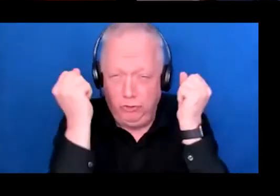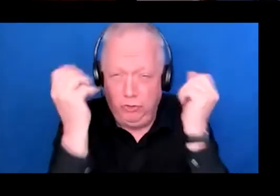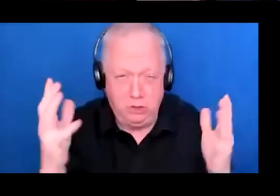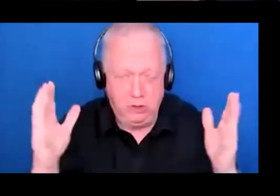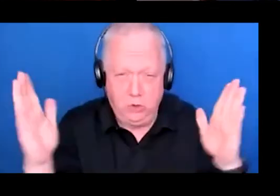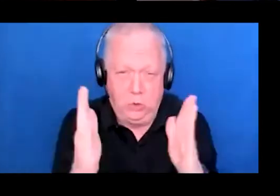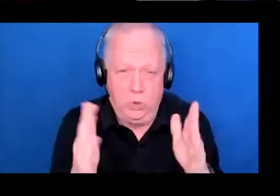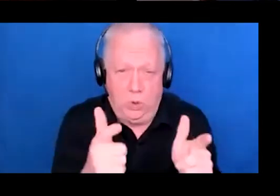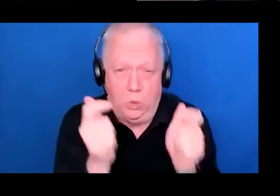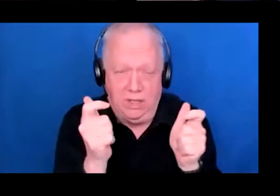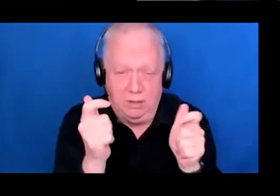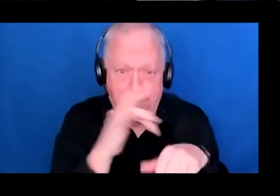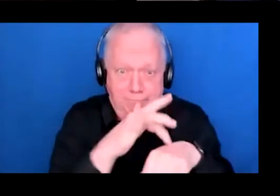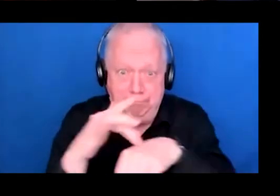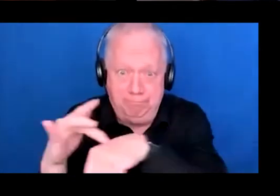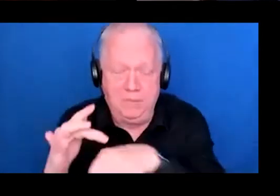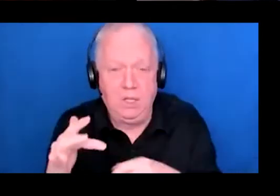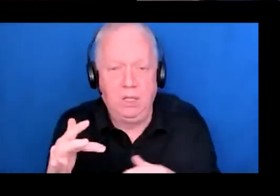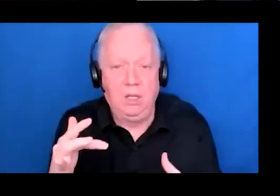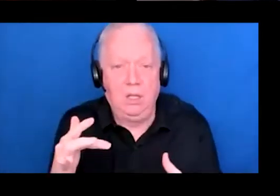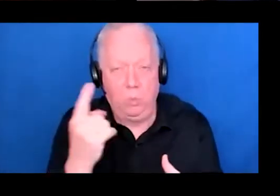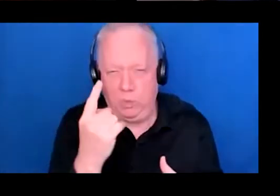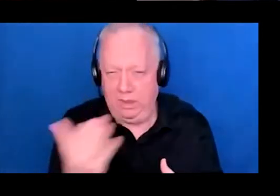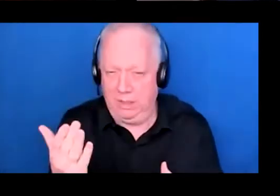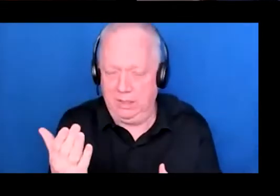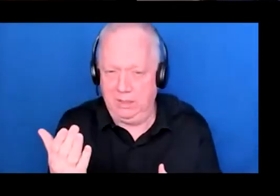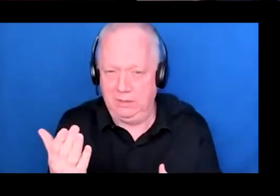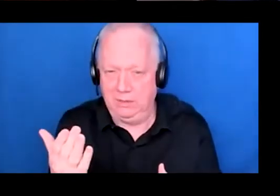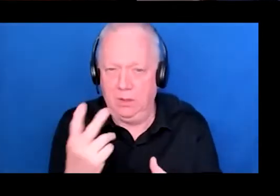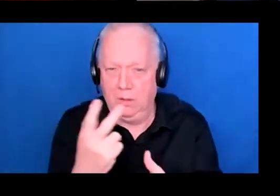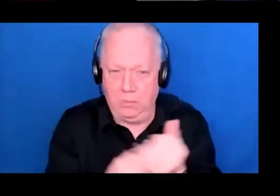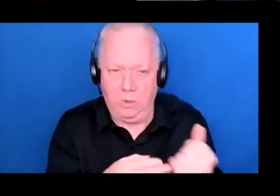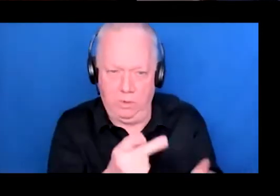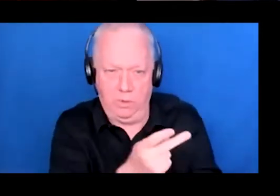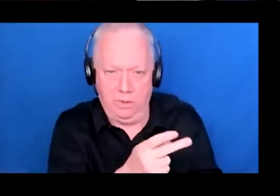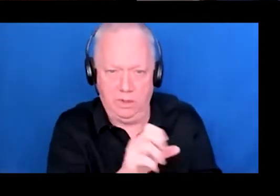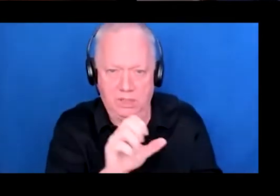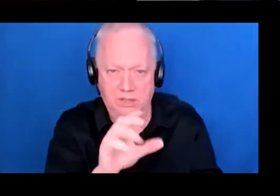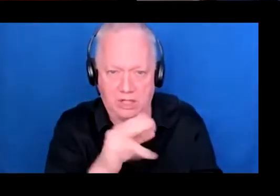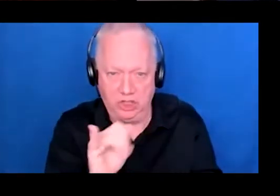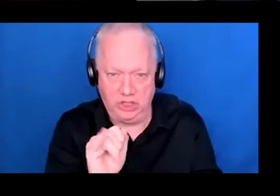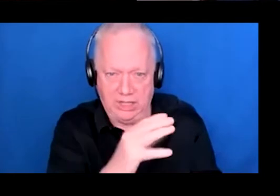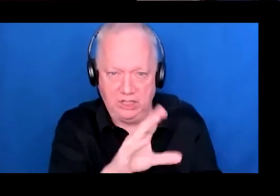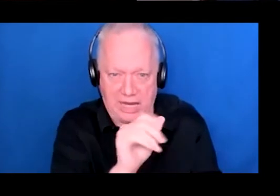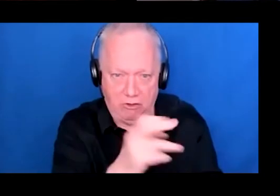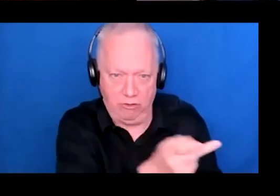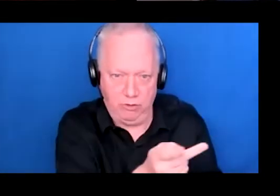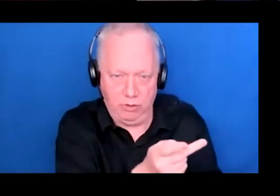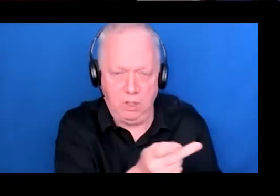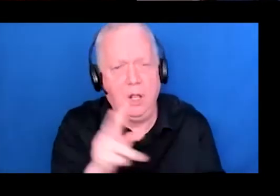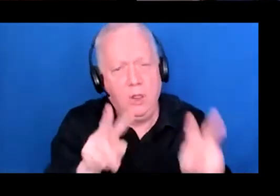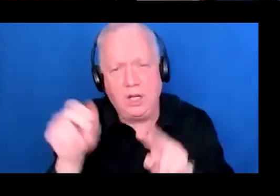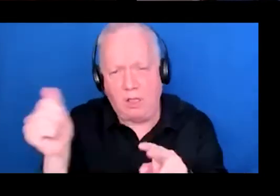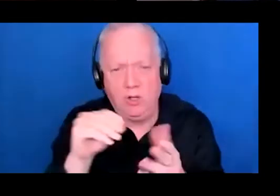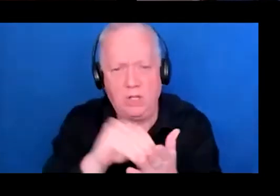a quick, you know, and one of the things that both Sachi and Chandler kind of pointed out to me was, you know, look at some other